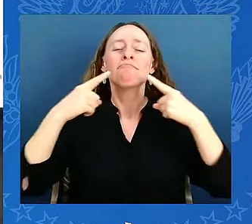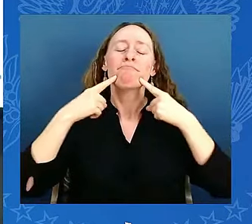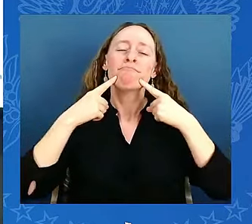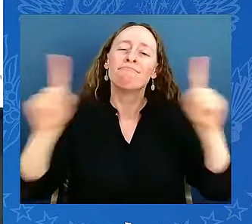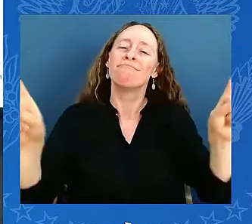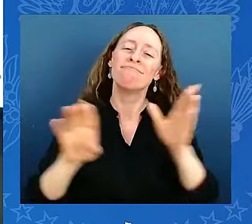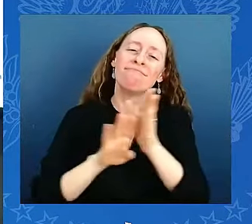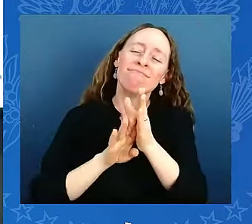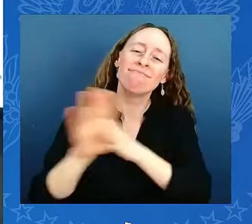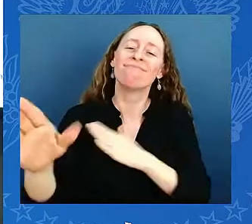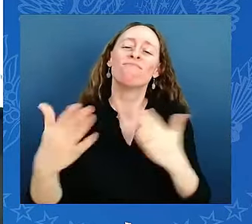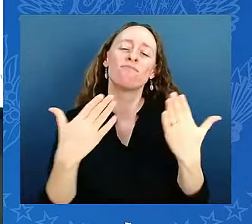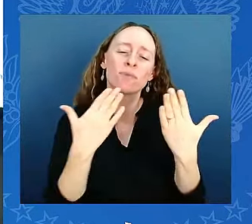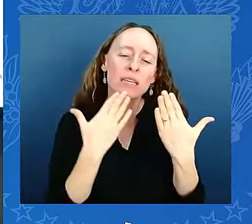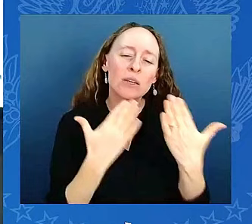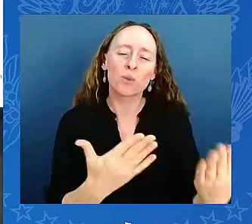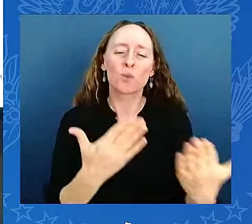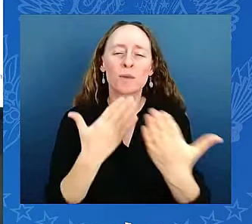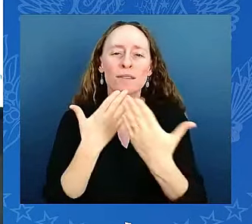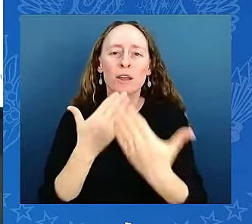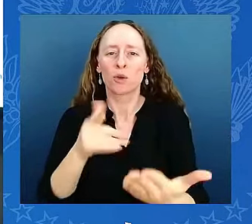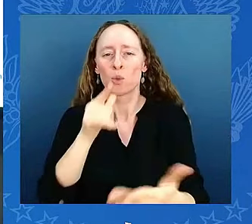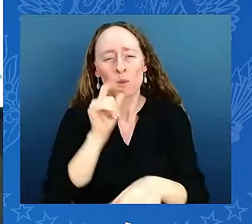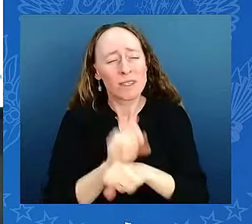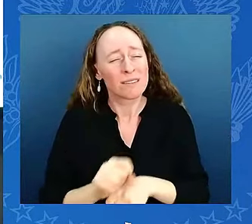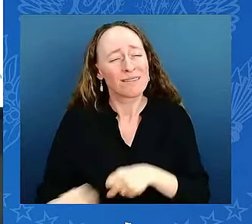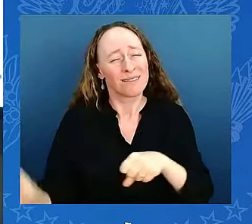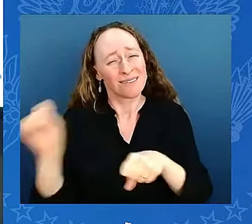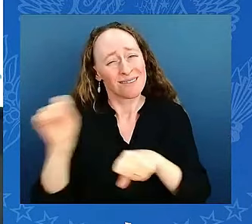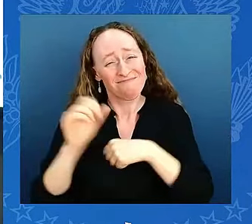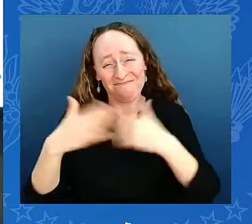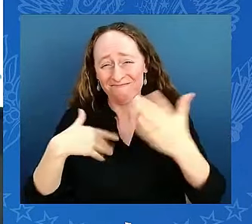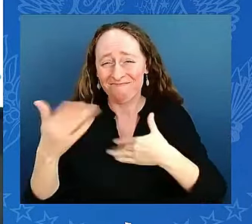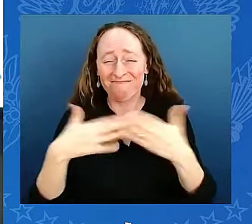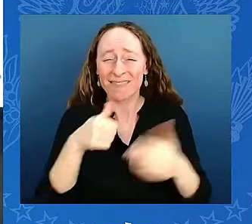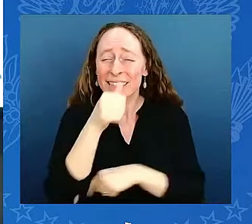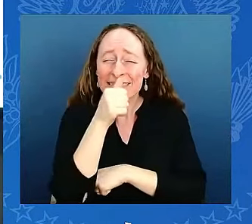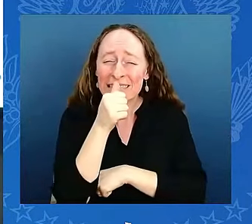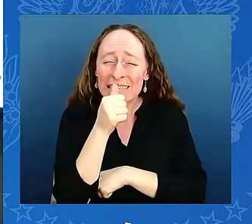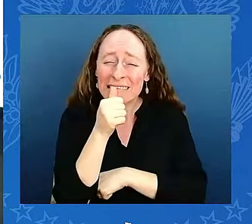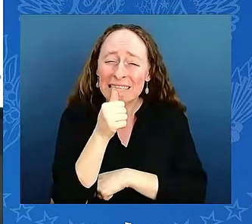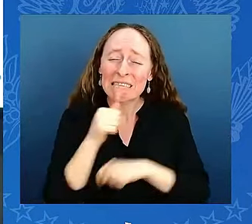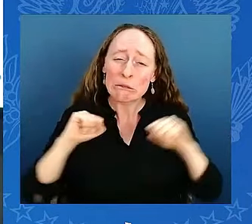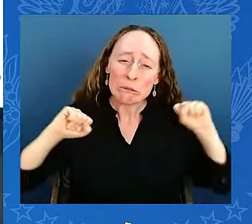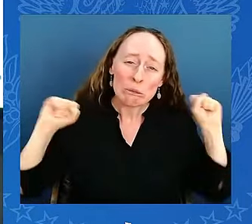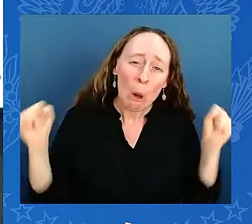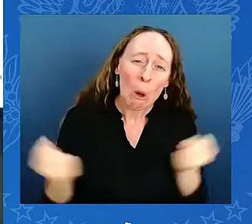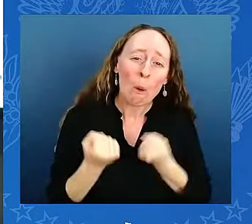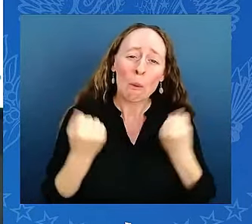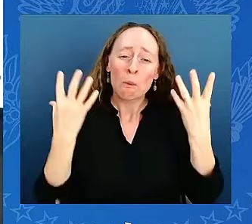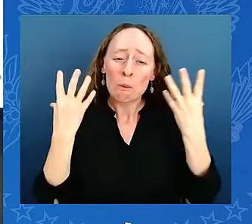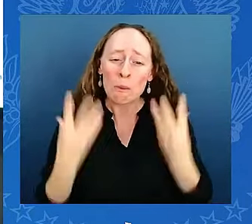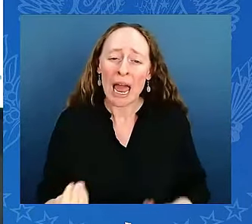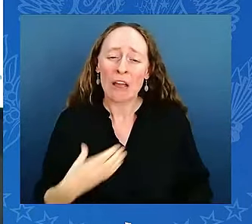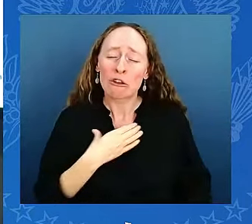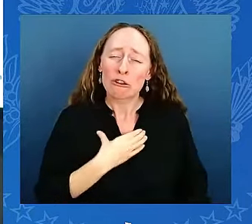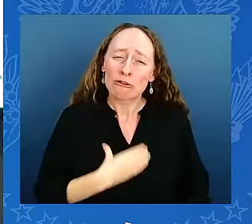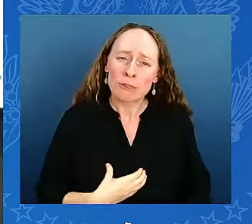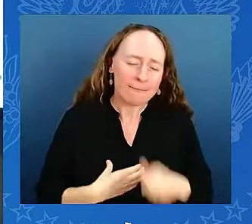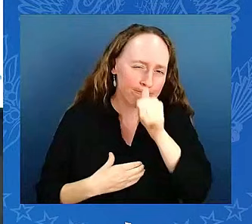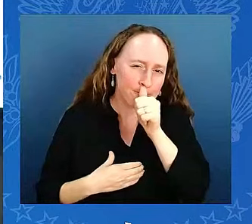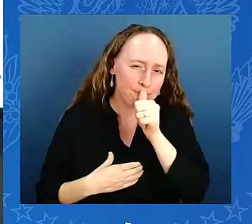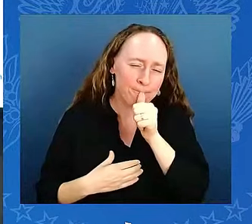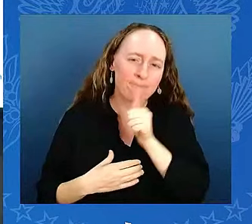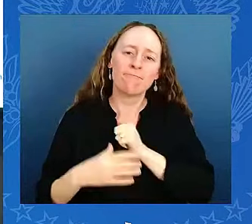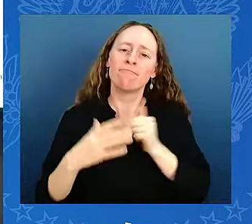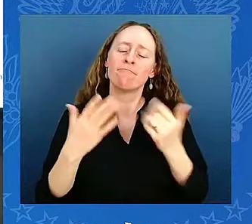wet, and hungry to get the job done. And Kamala and I are here until the end. I want to God bless you all, and I'd like to turn it now over to